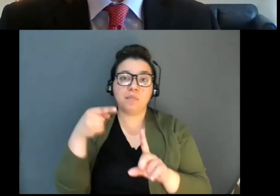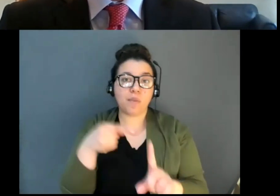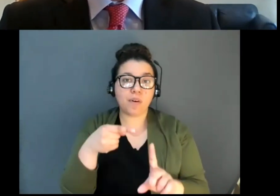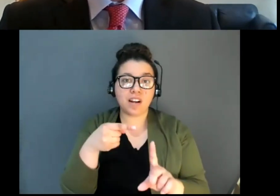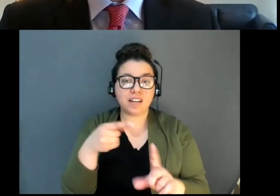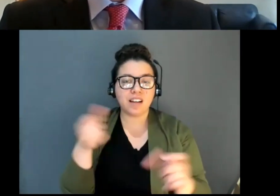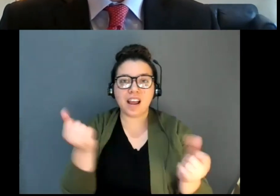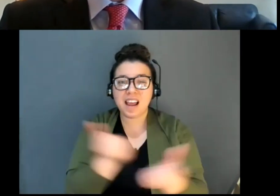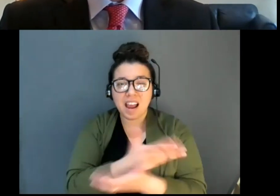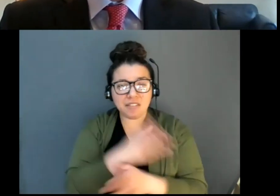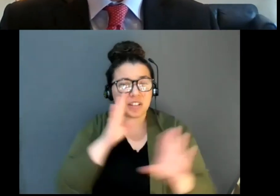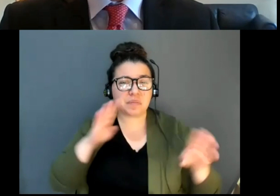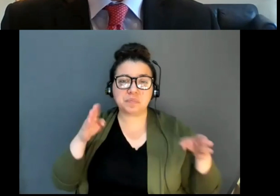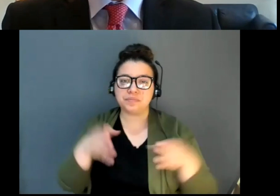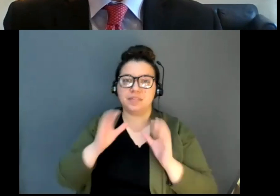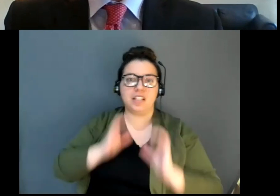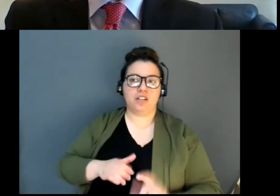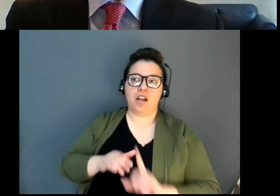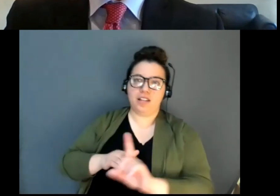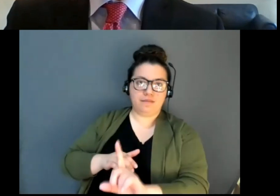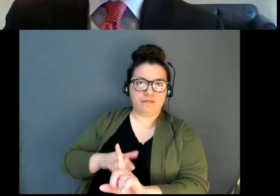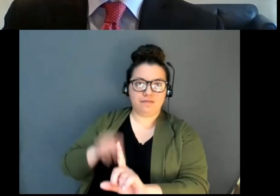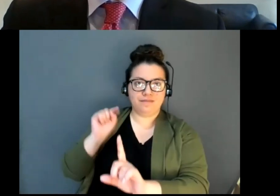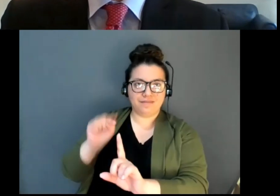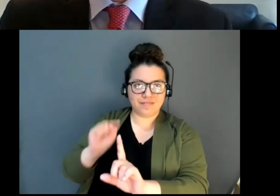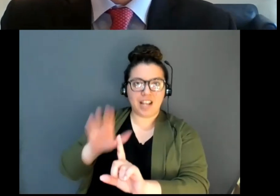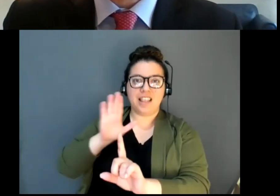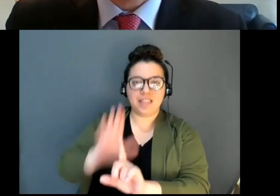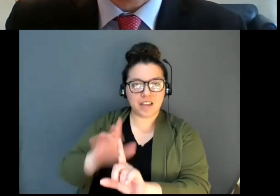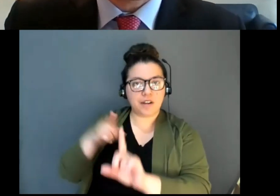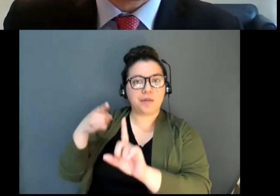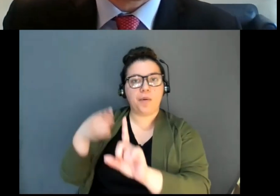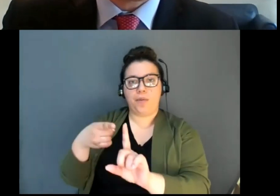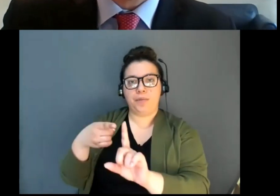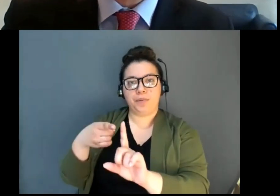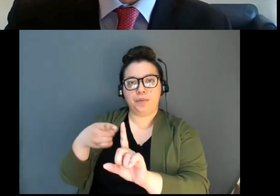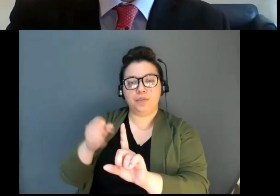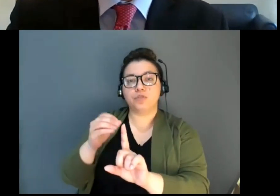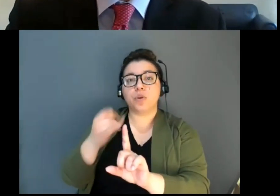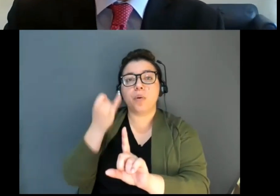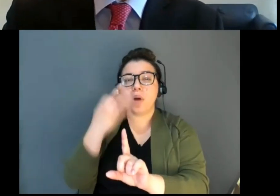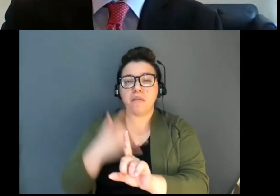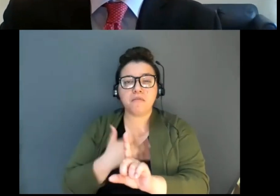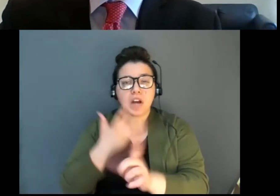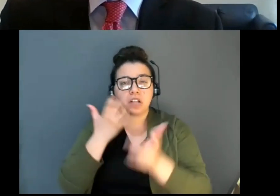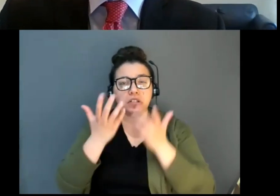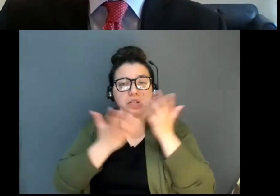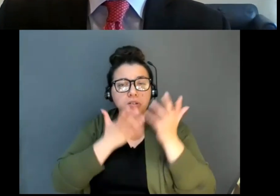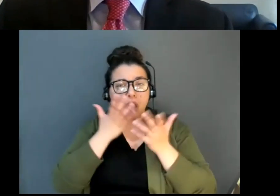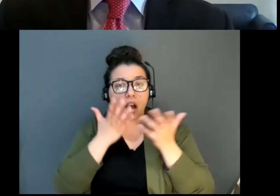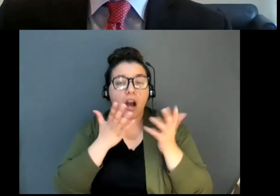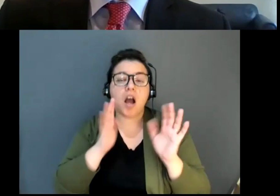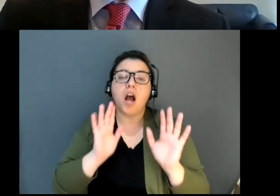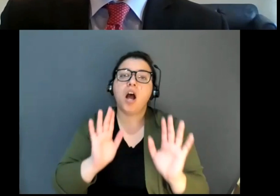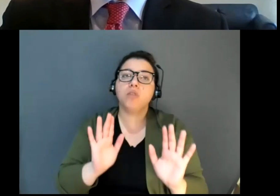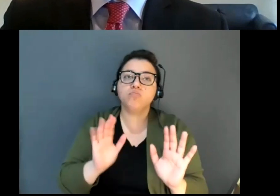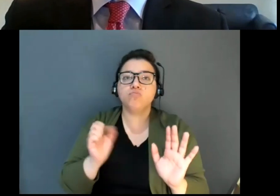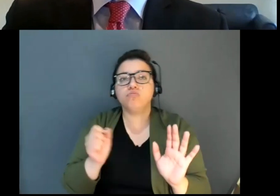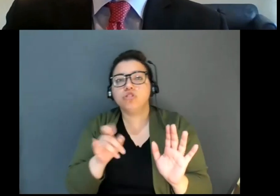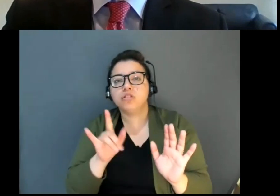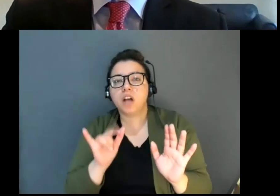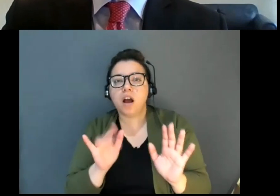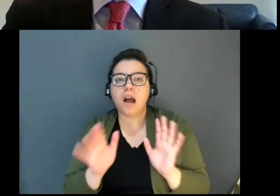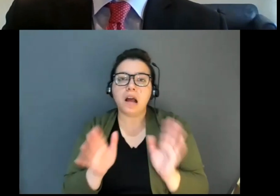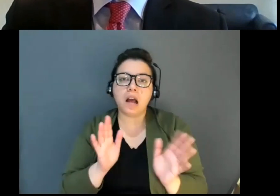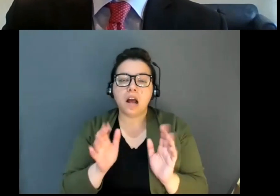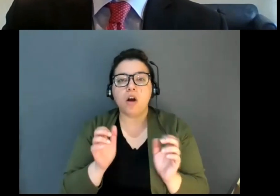It's about meeting the client's objective. It's not necessarily shyness. And if you are shy, then, you still have